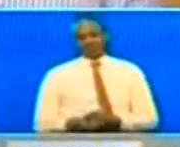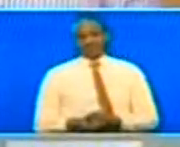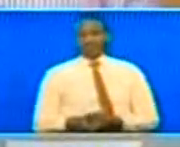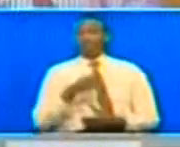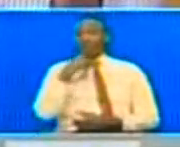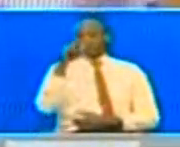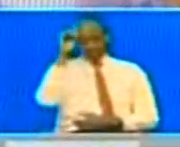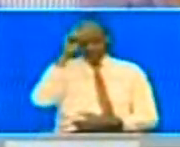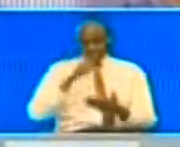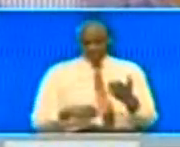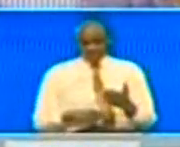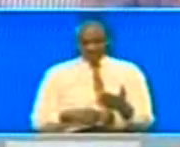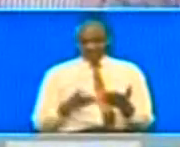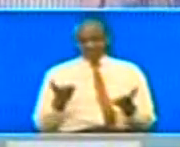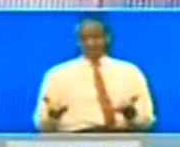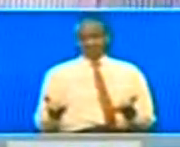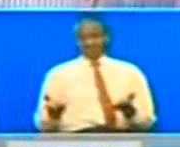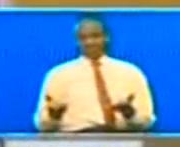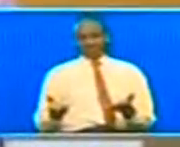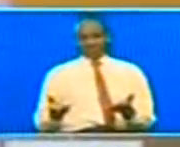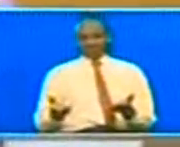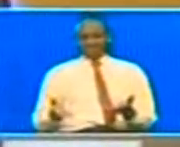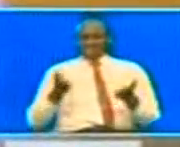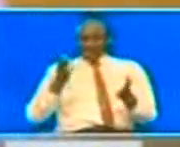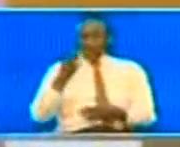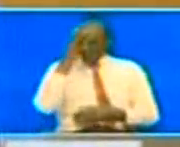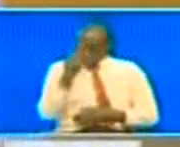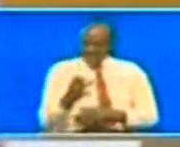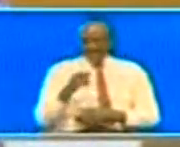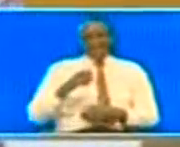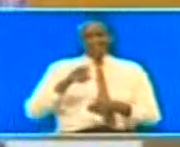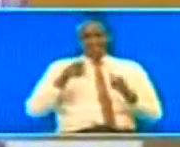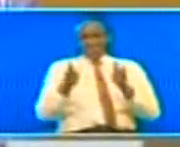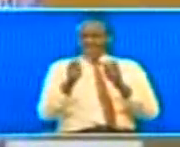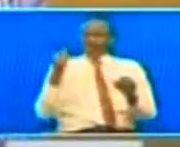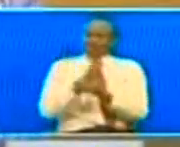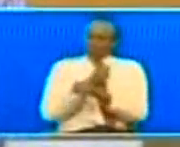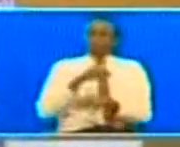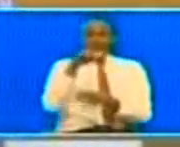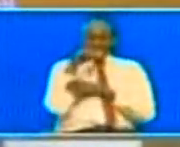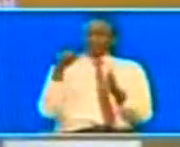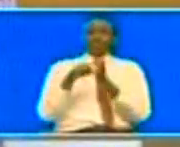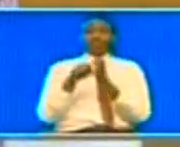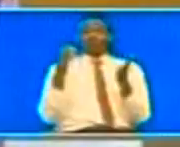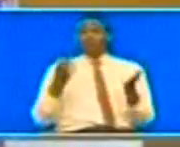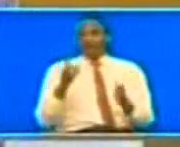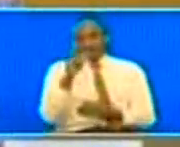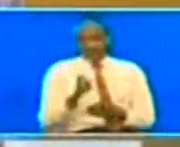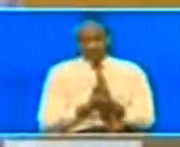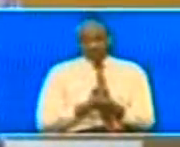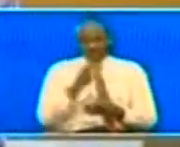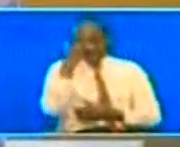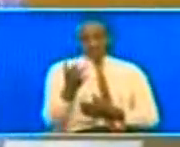Yvonne, why is the media not asking me where the problem is?